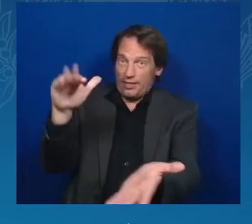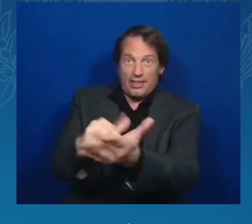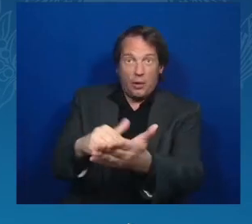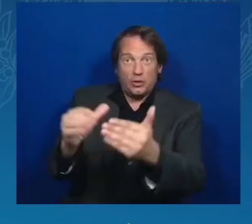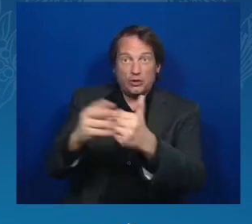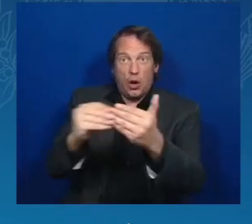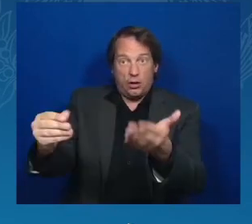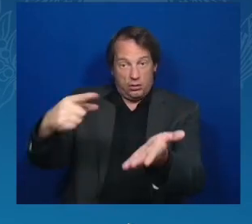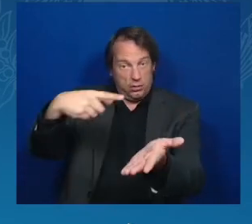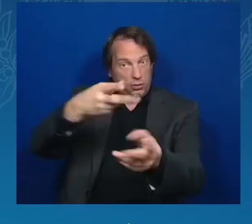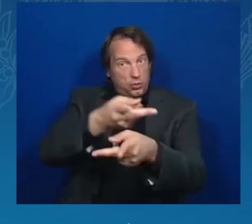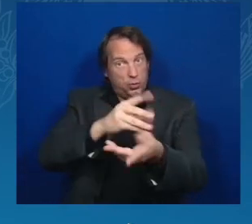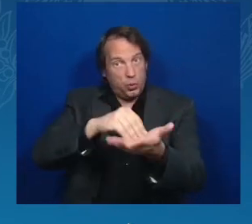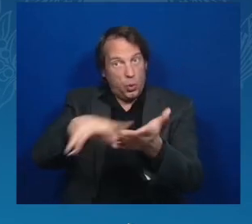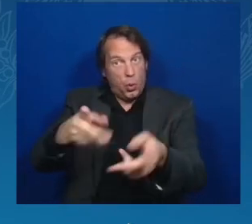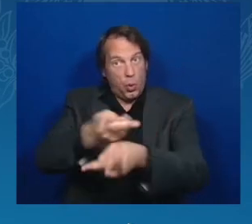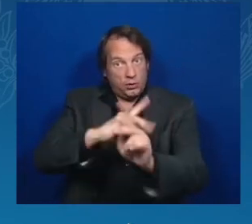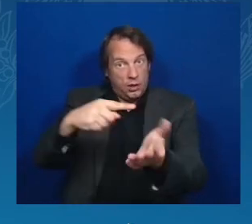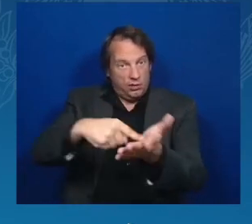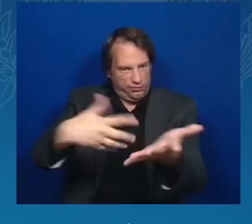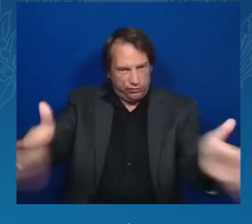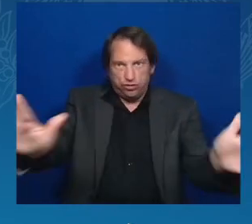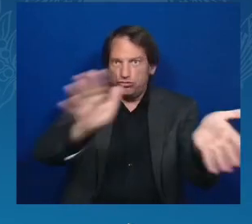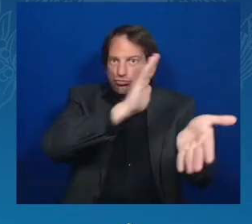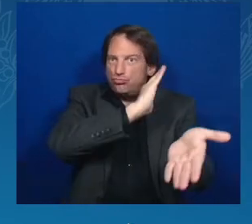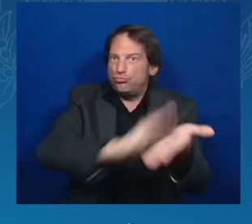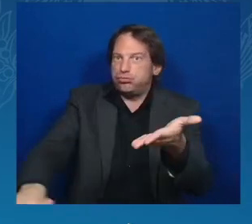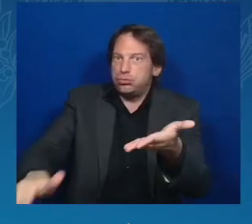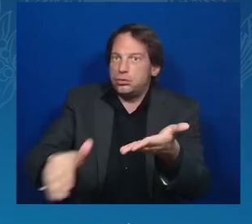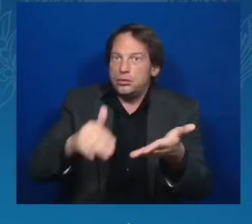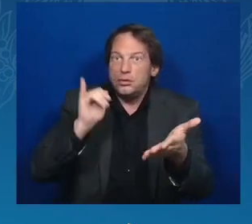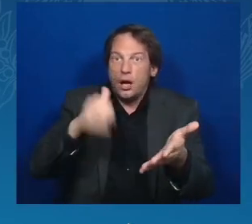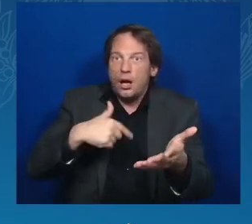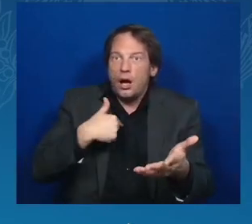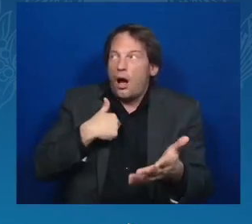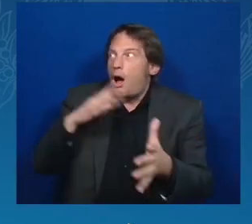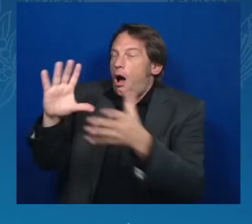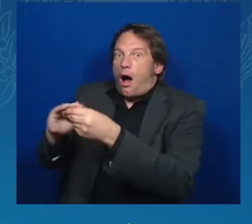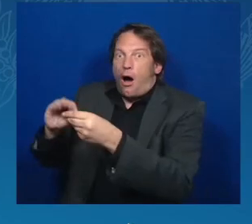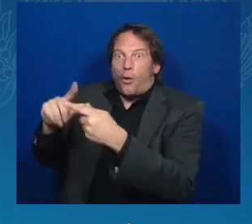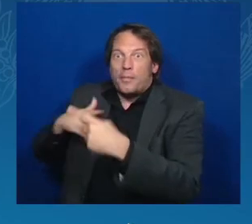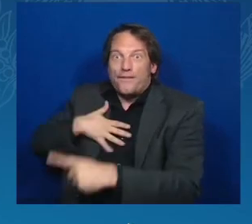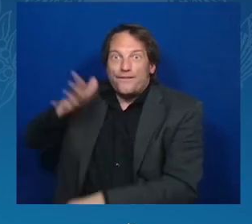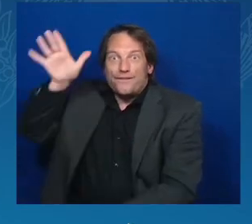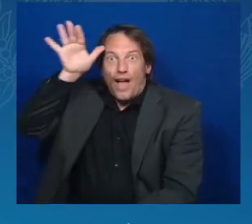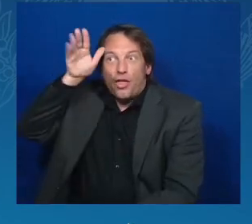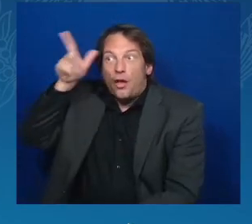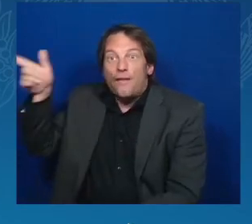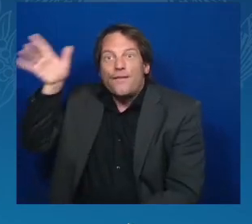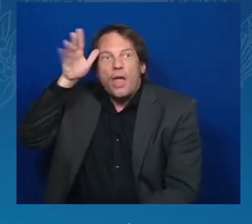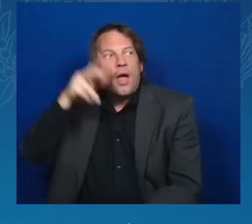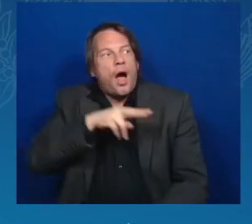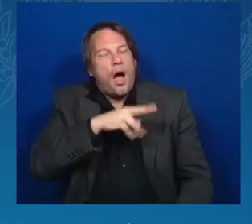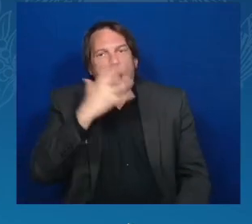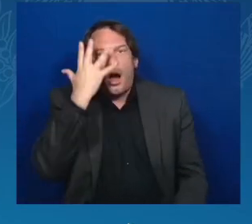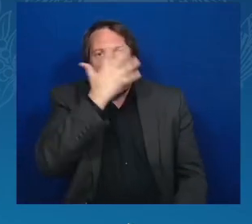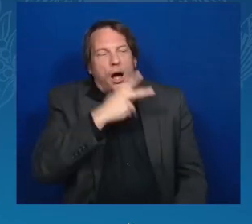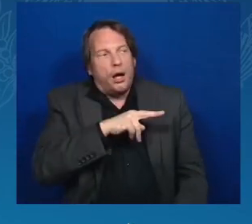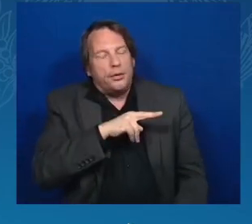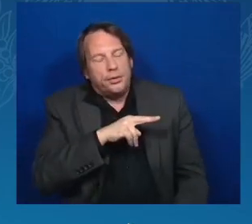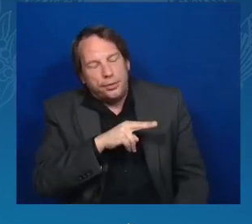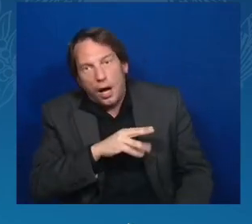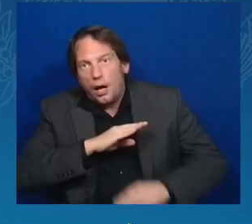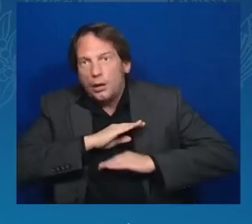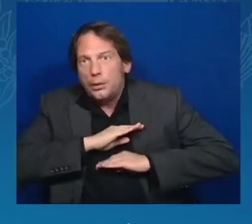face, as I was not going to have that burden on me anymore. Since then, I've moved in with my mom to help take care of her in the